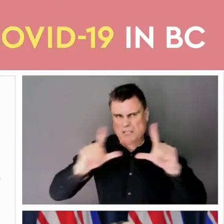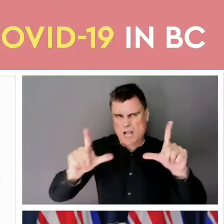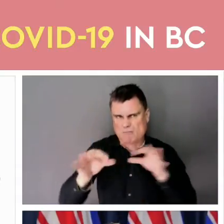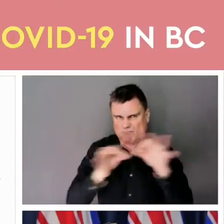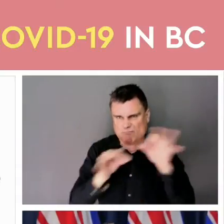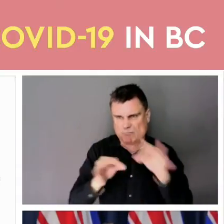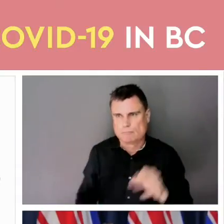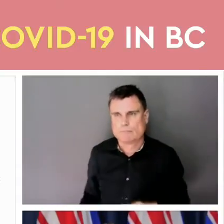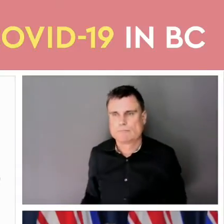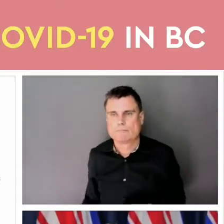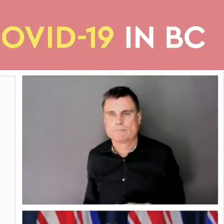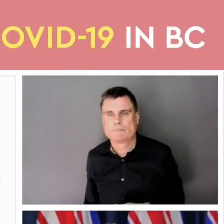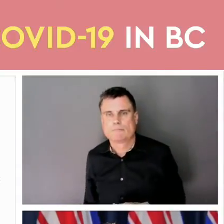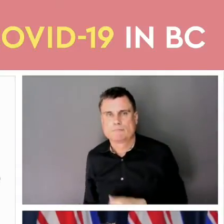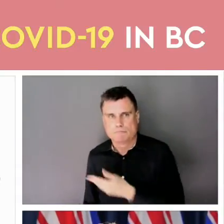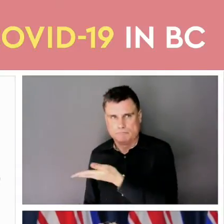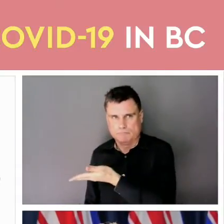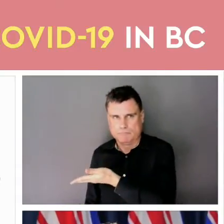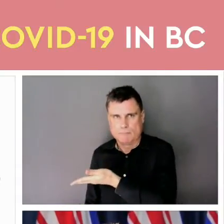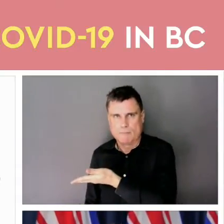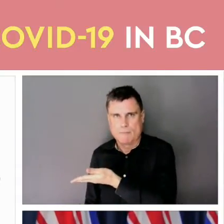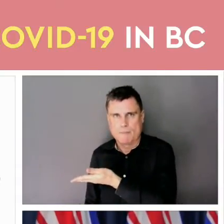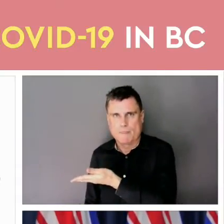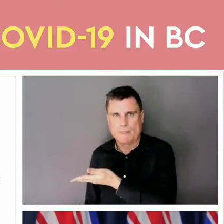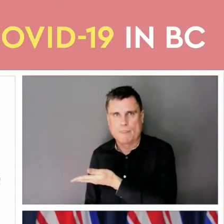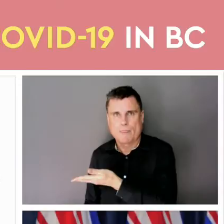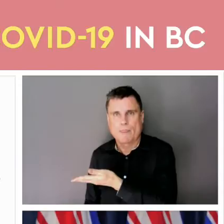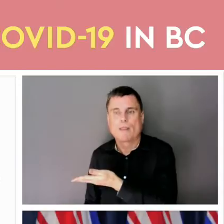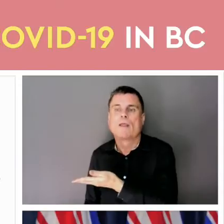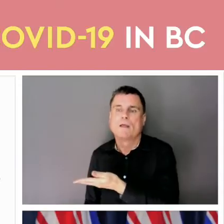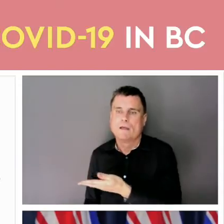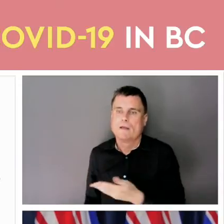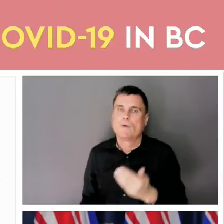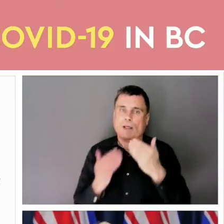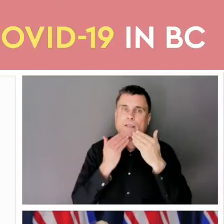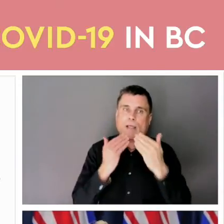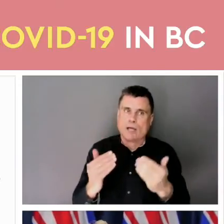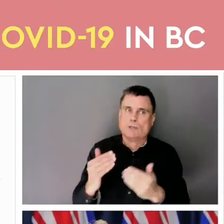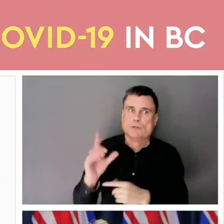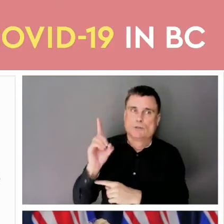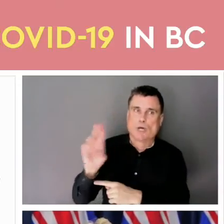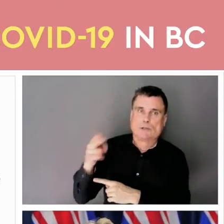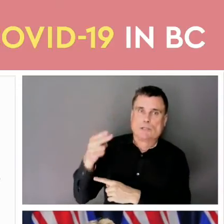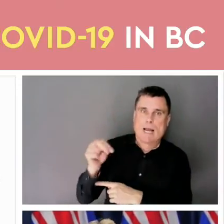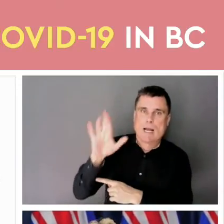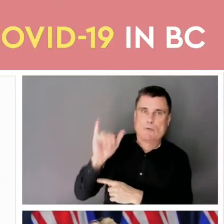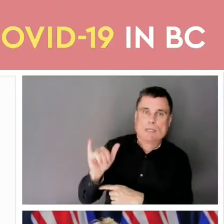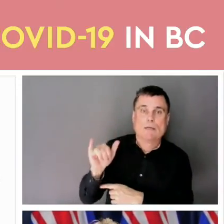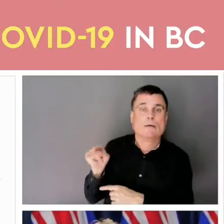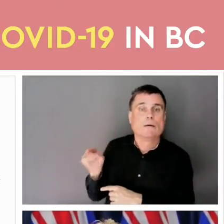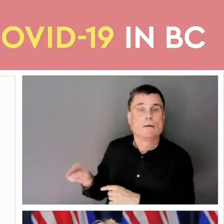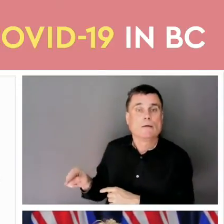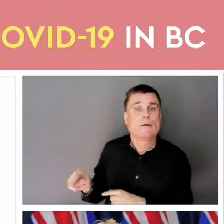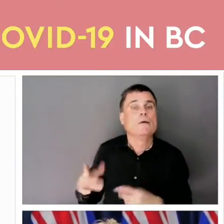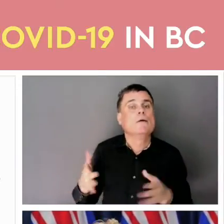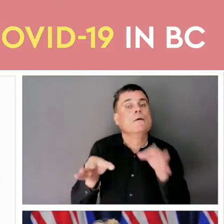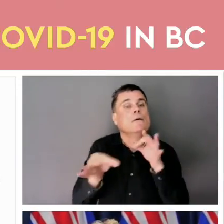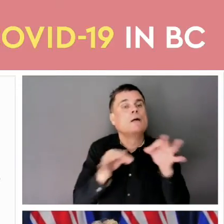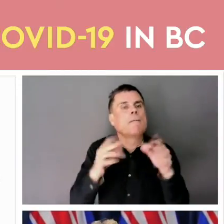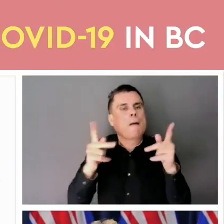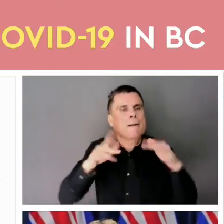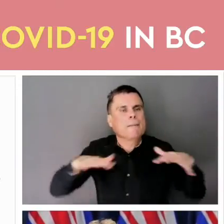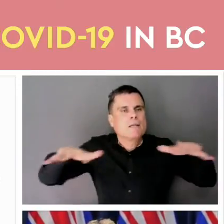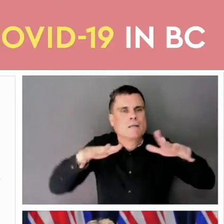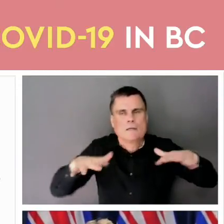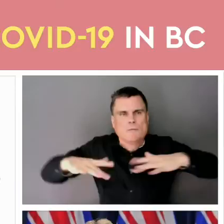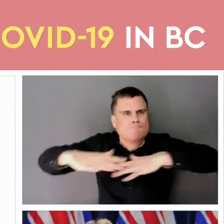Thank you very much. And you've heard us talk about herd immunity, or what I prefer to call community immunity. And that is what we're aiming for